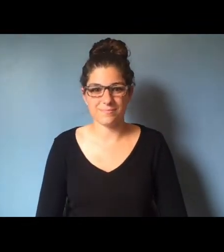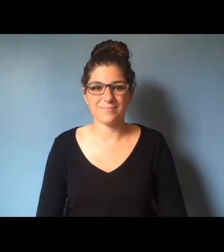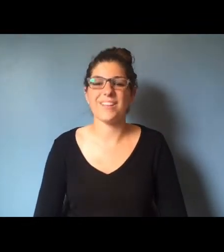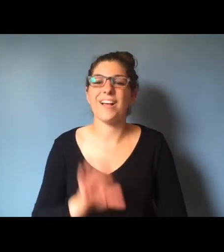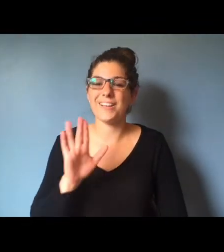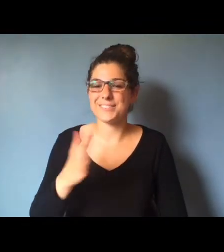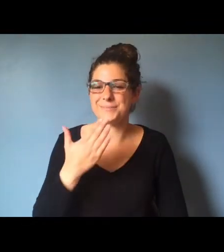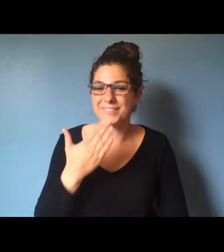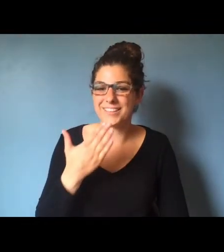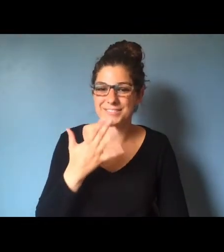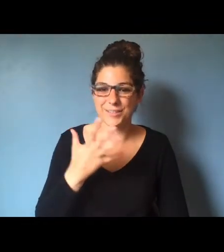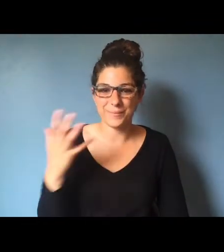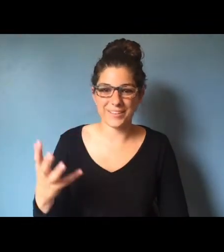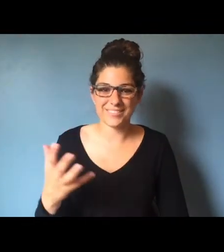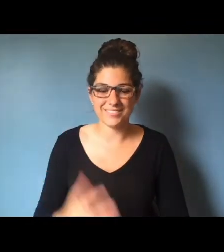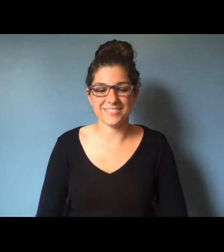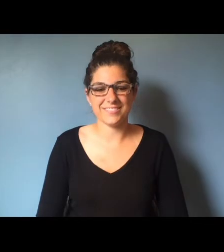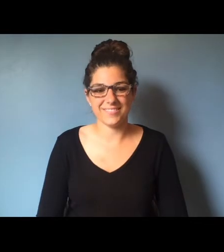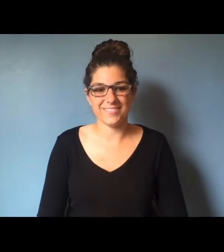Awesome, thanks very much.